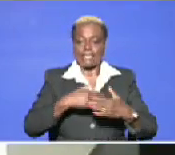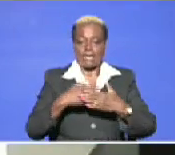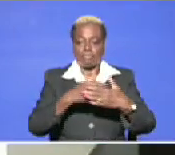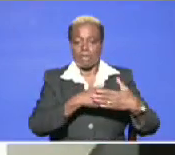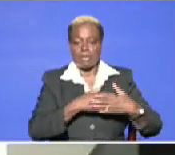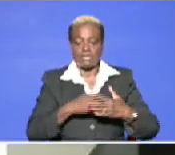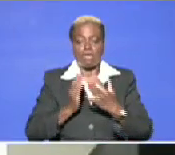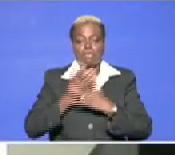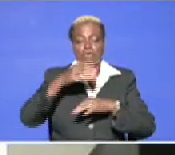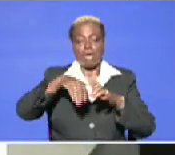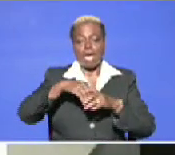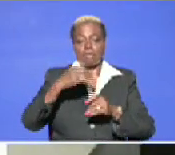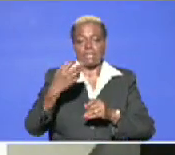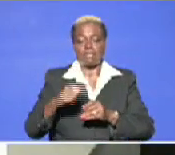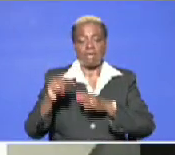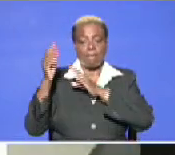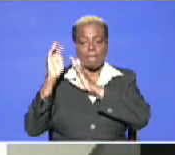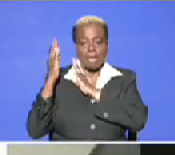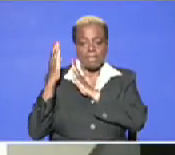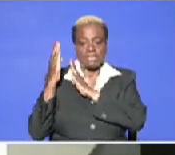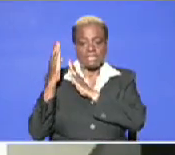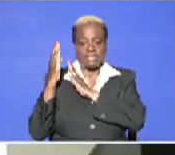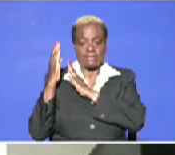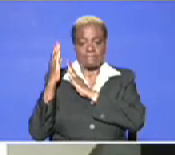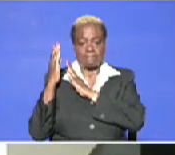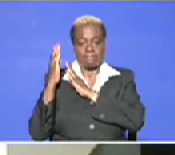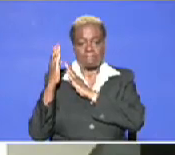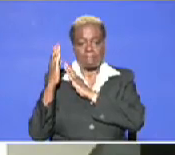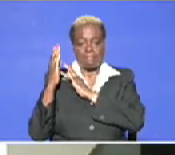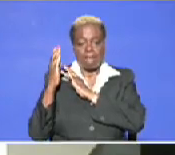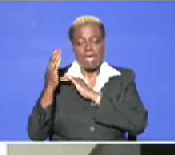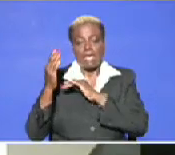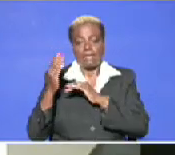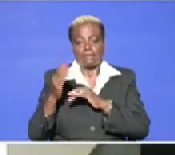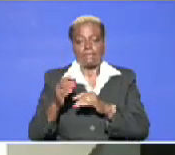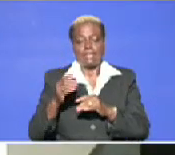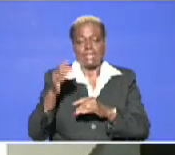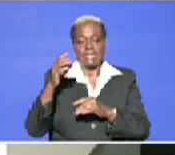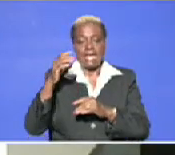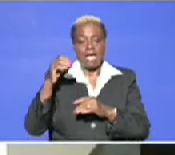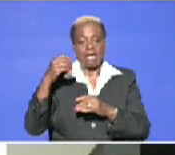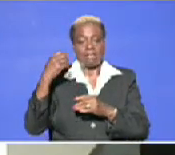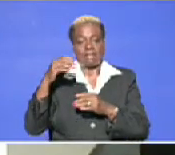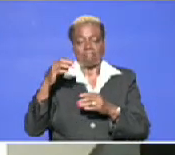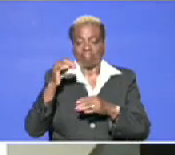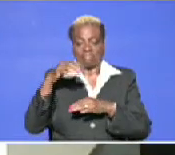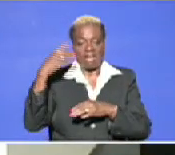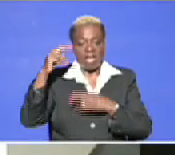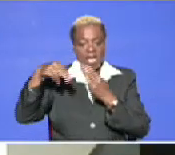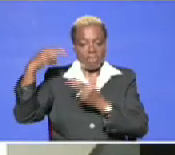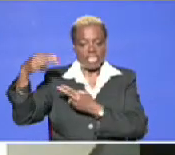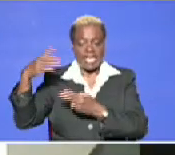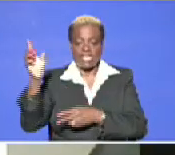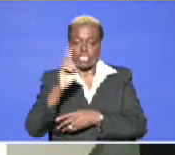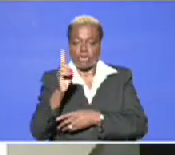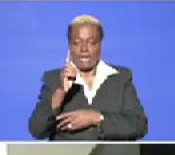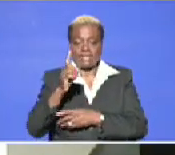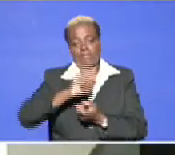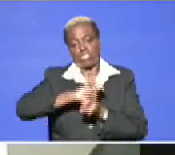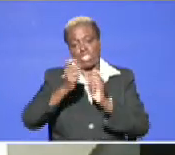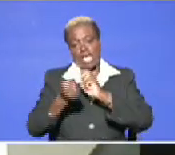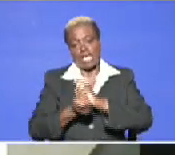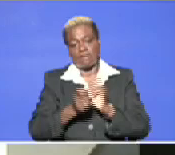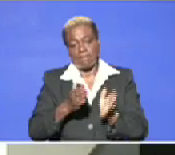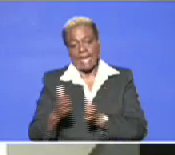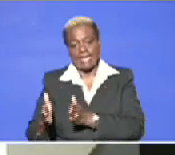archipelago. As you know, the nightmare known as Hurricane Dorian has caused a change of plans on many levels